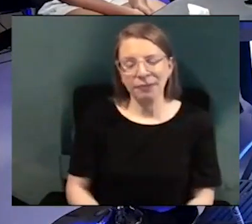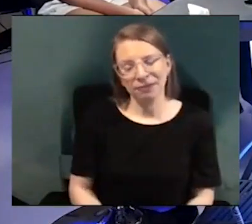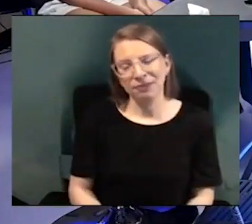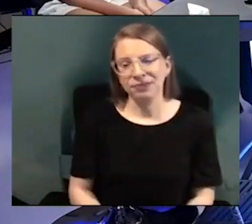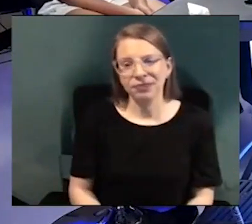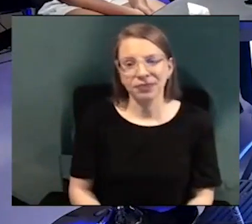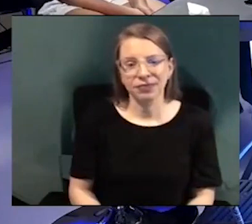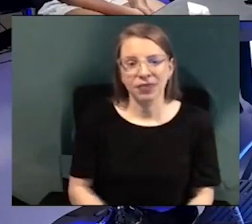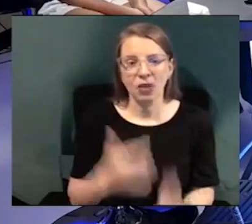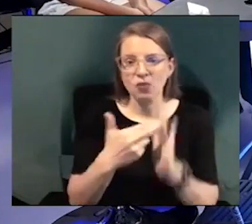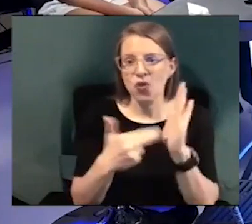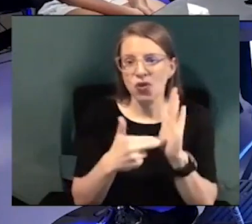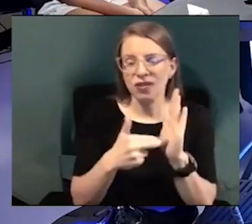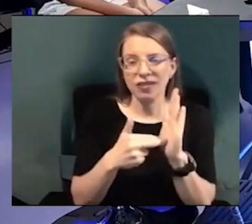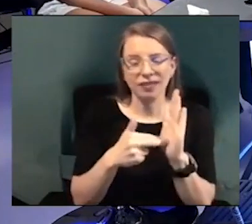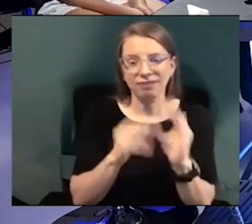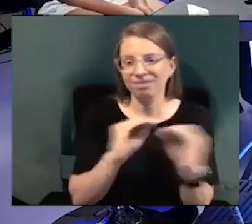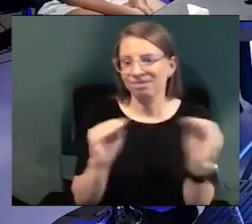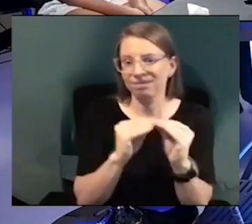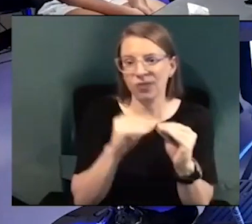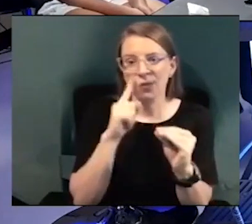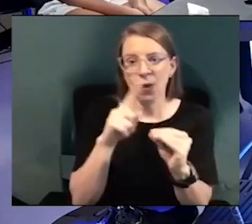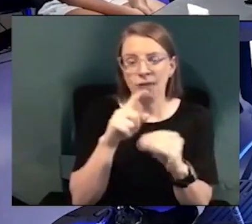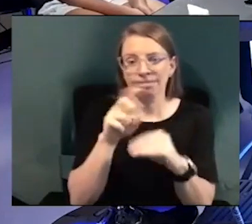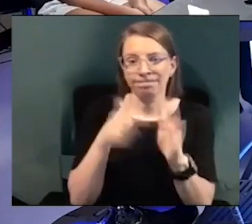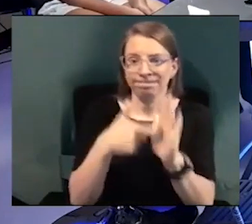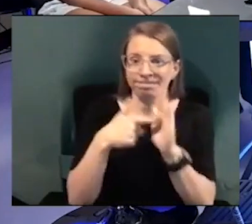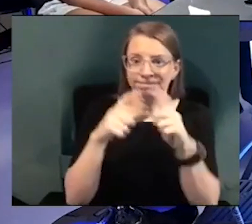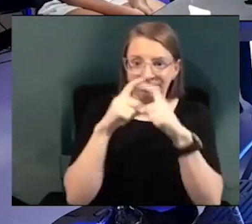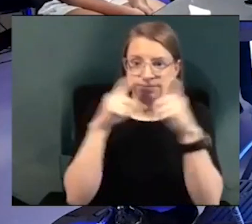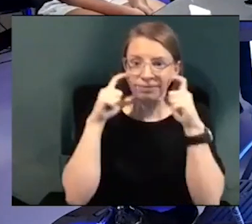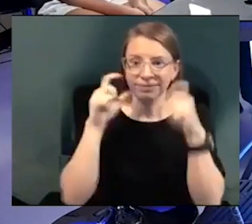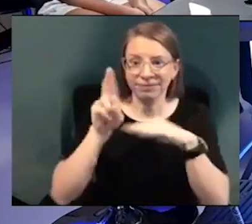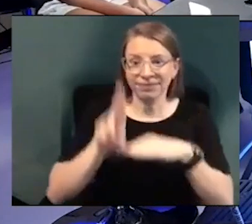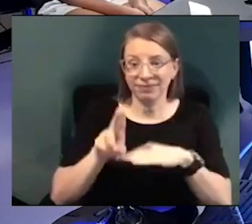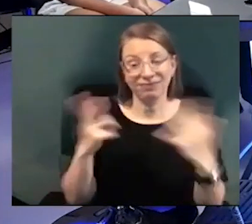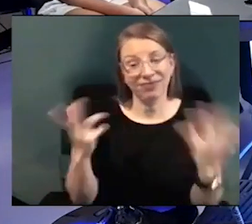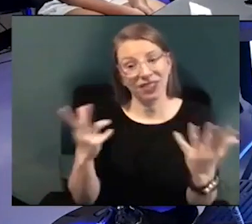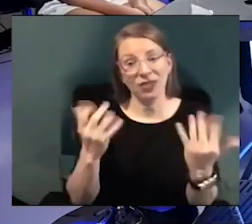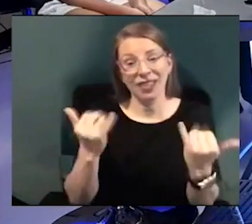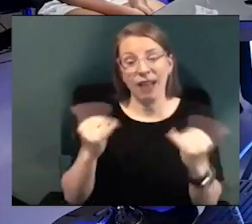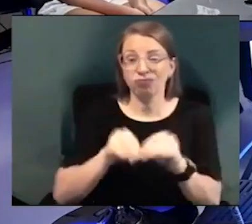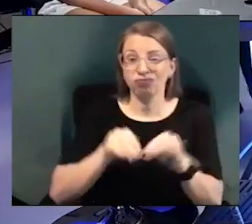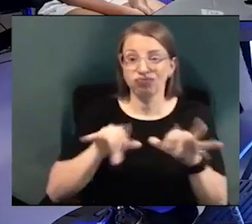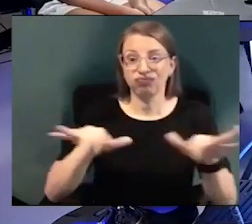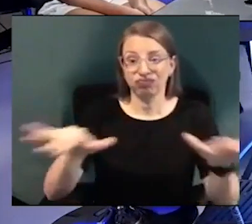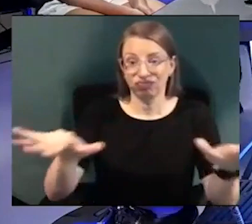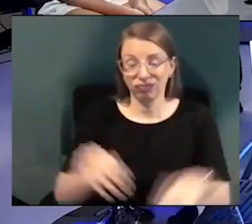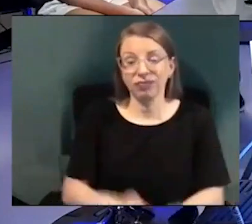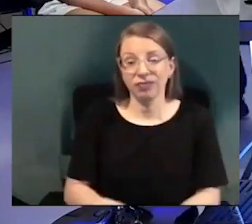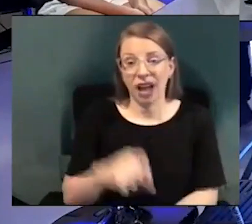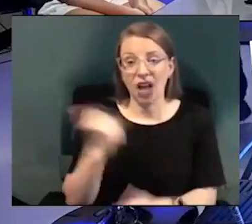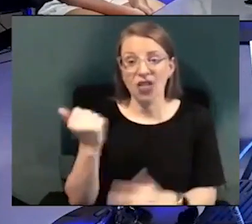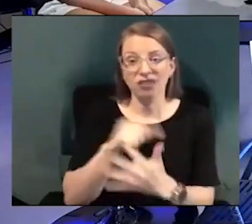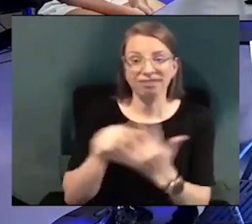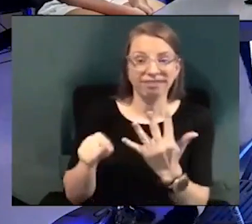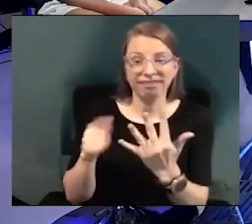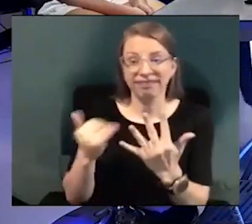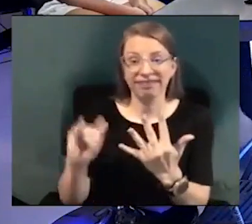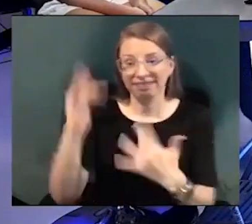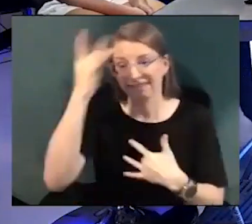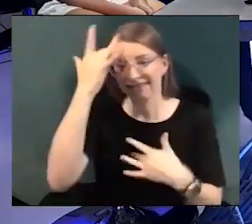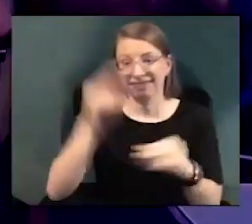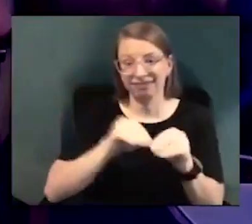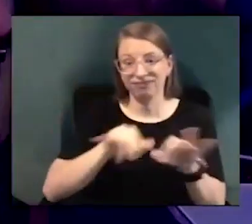seeing the rise just as we would expect. So it's out there still. All that other stuff, it's still out there. Okay. All right, And you ready, kiddo? I will say Alright.